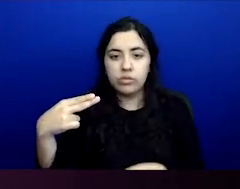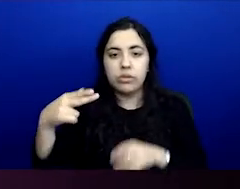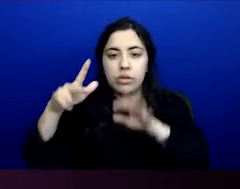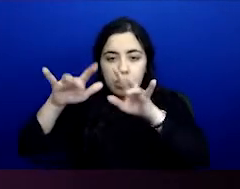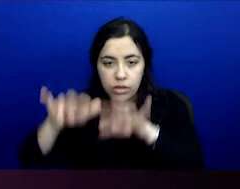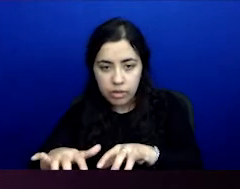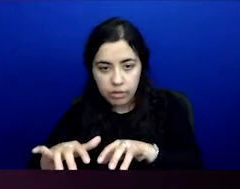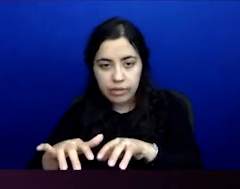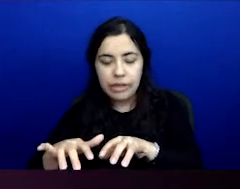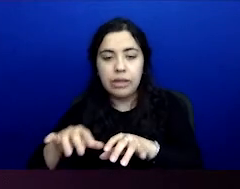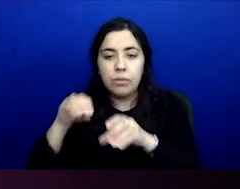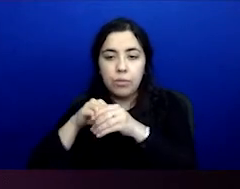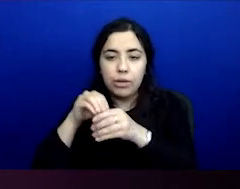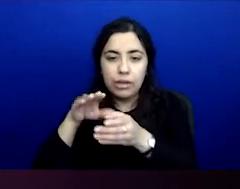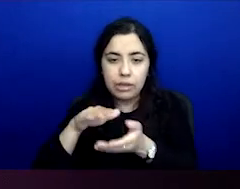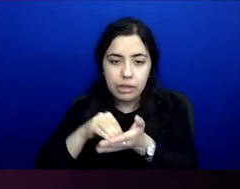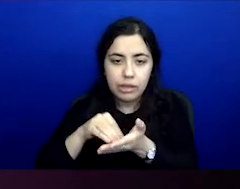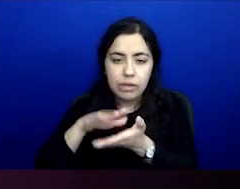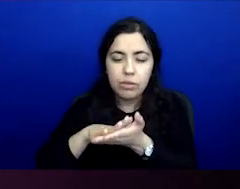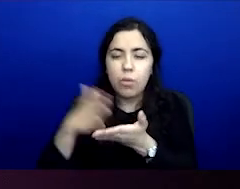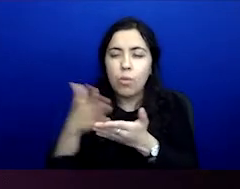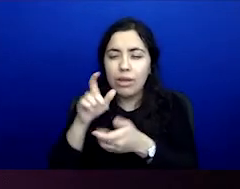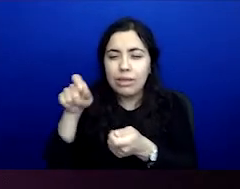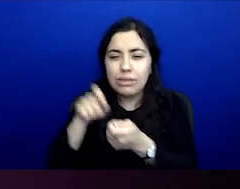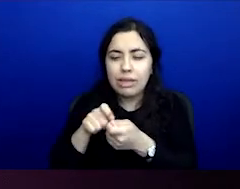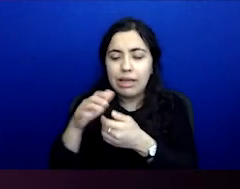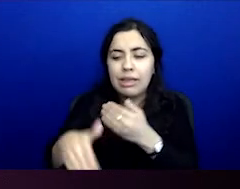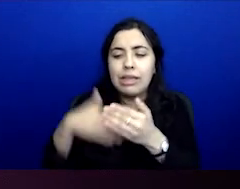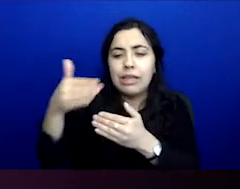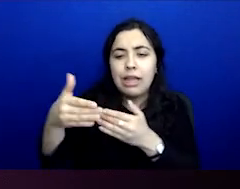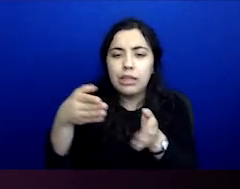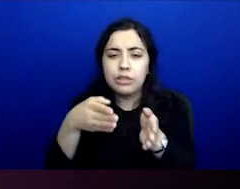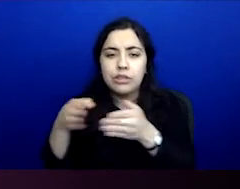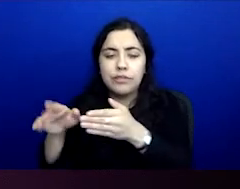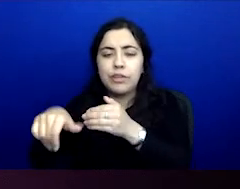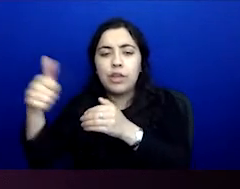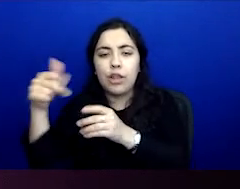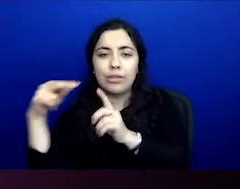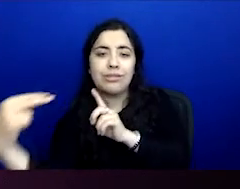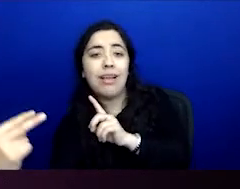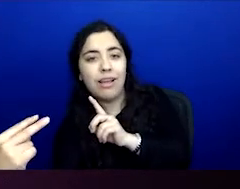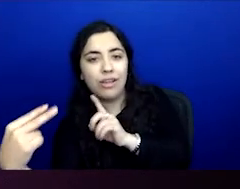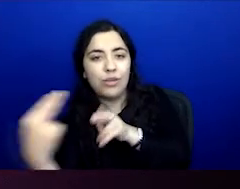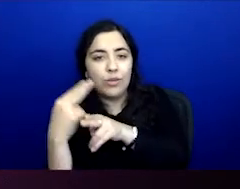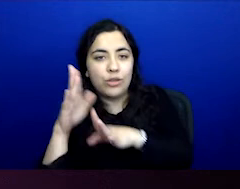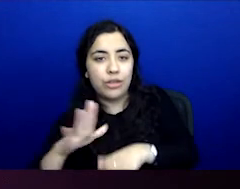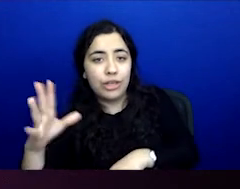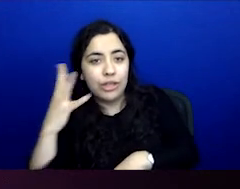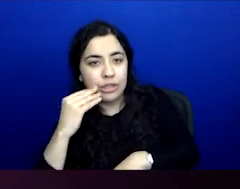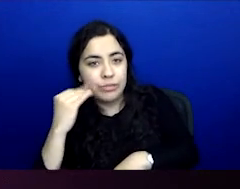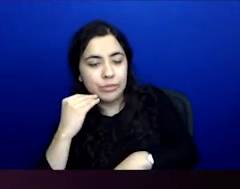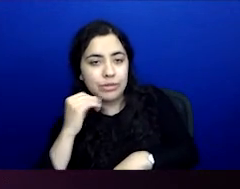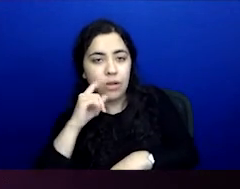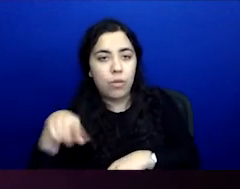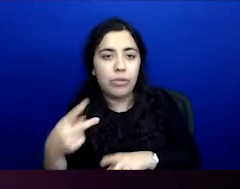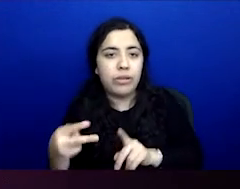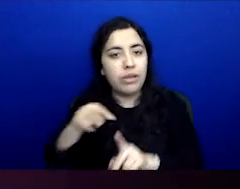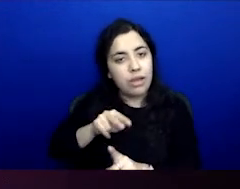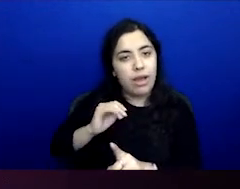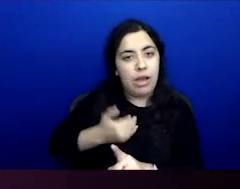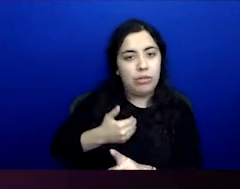is affecting the site. So let's go back to the example I talked about earlier. In this one,